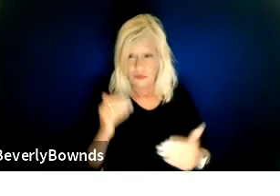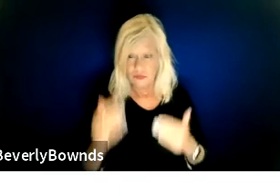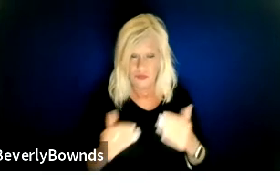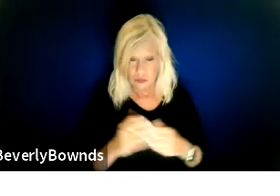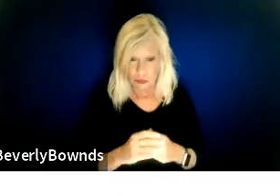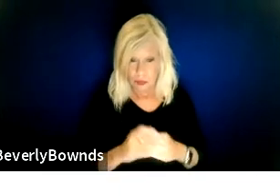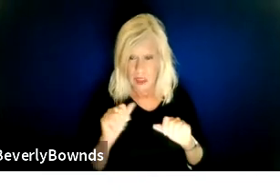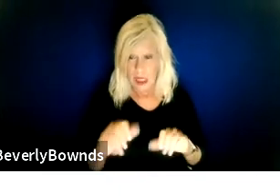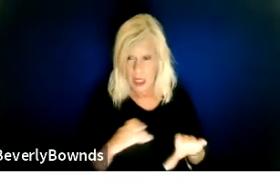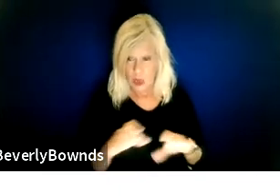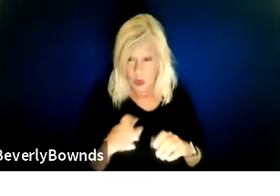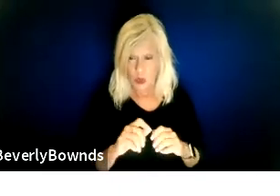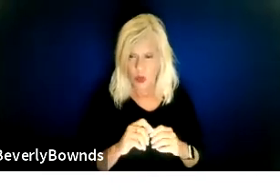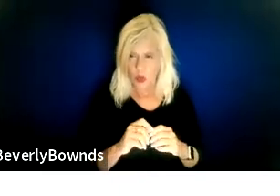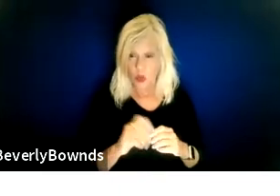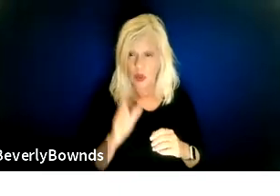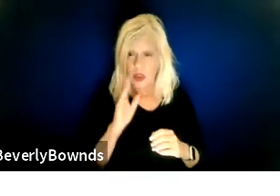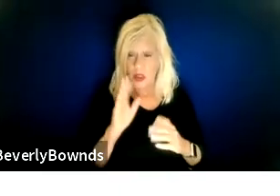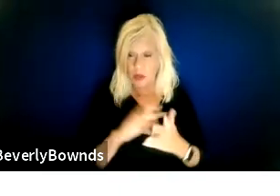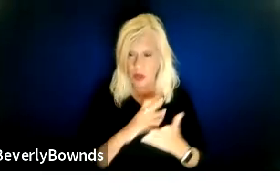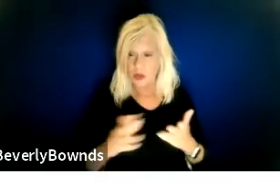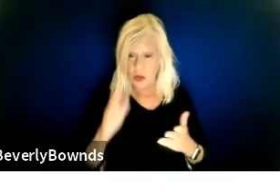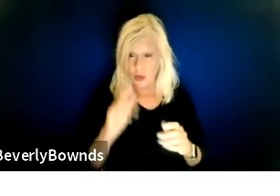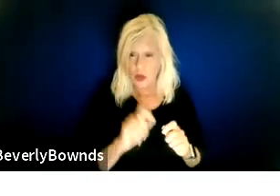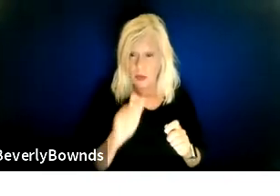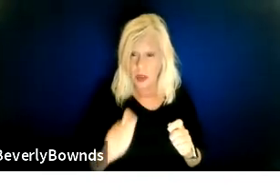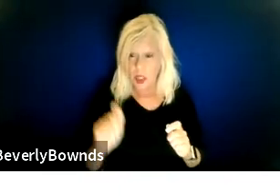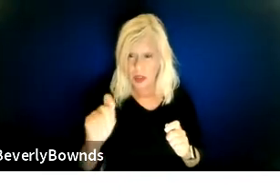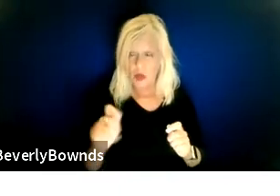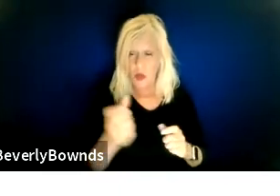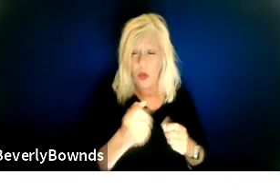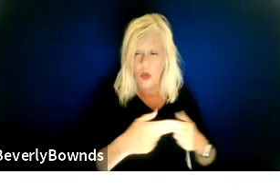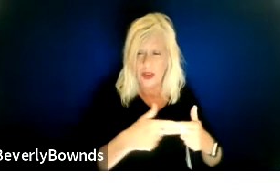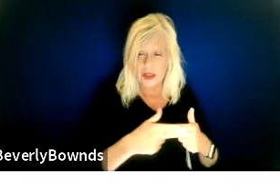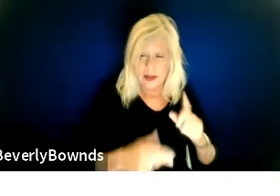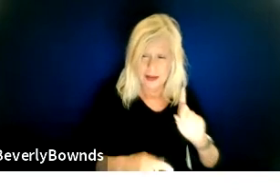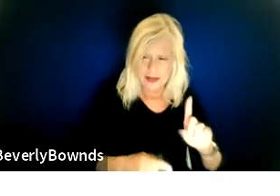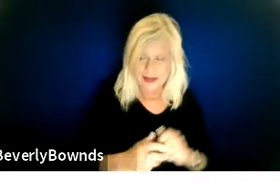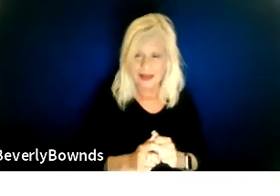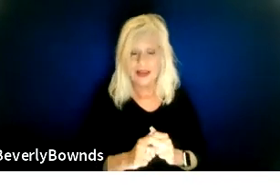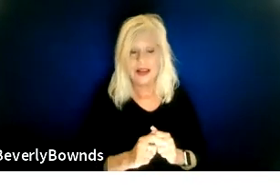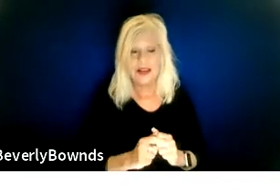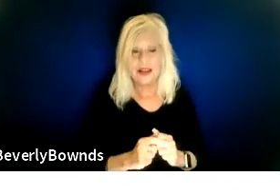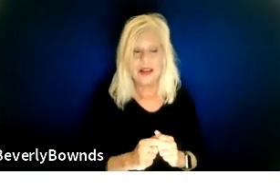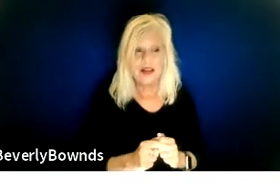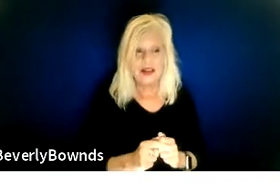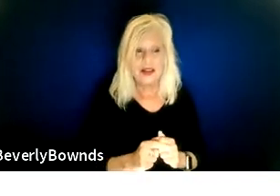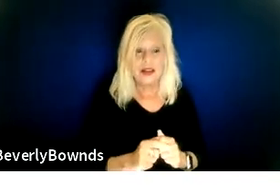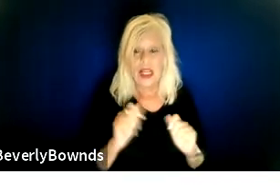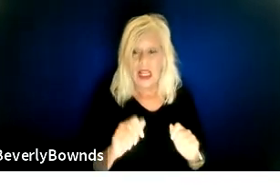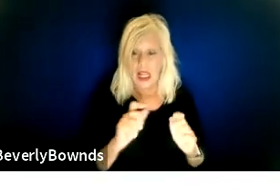it can plot, hold the slide for a moment there. What Avid can do is it can